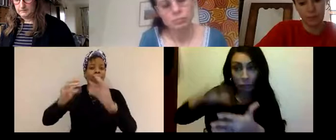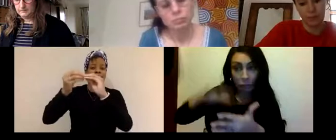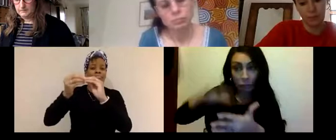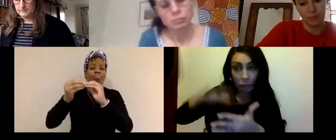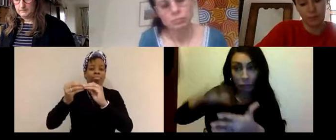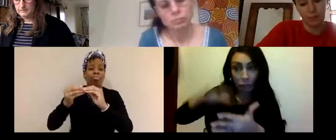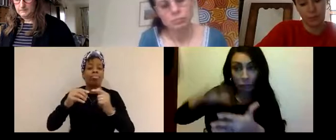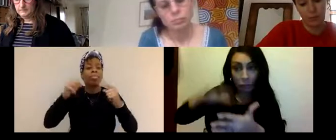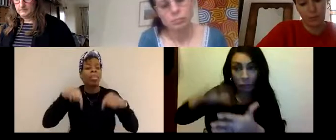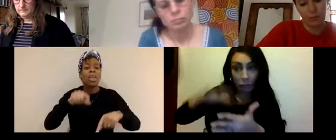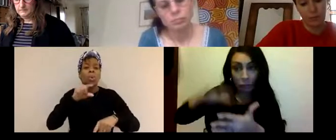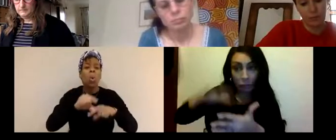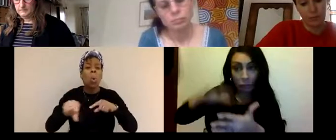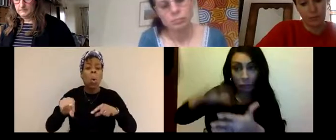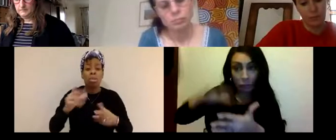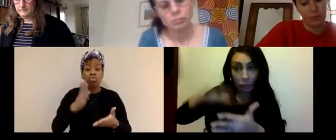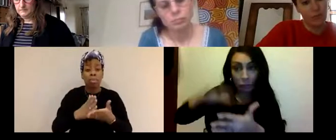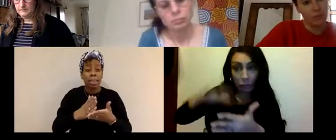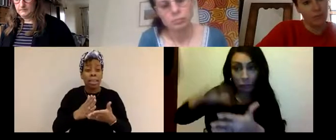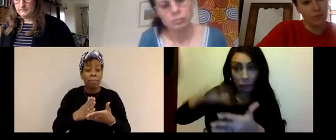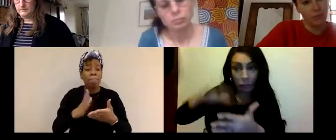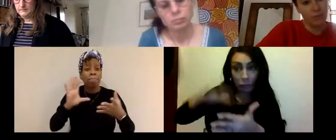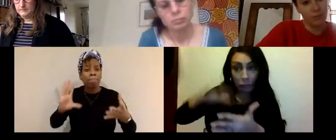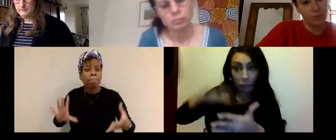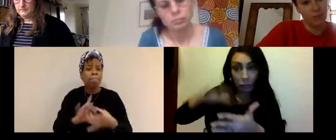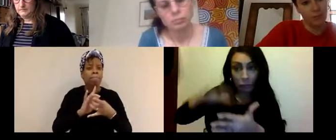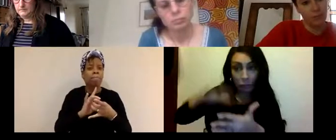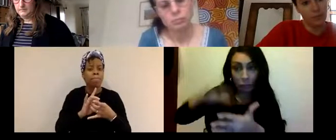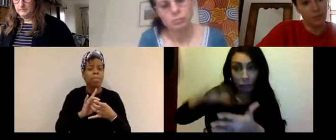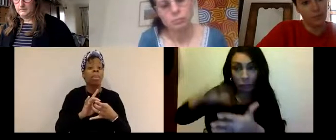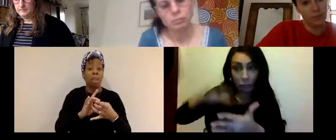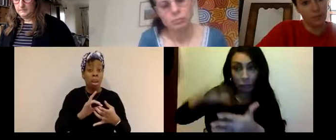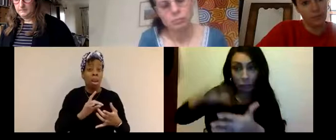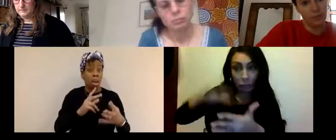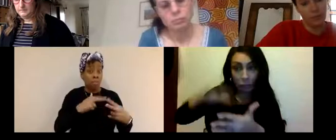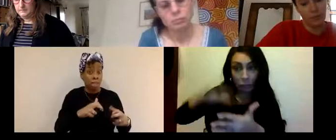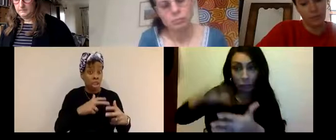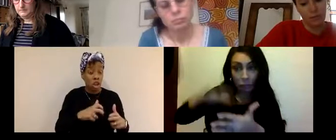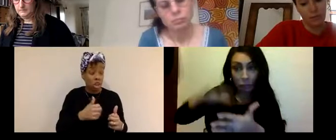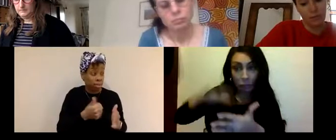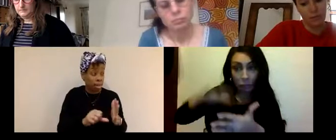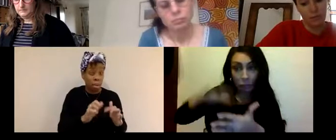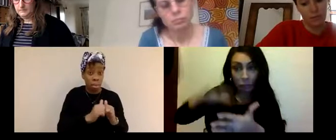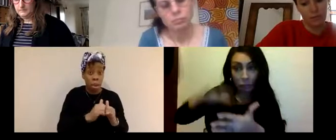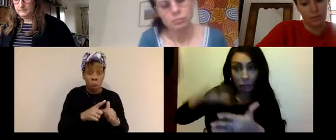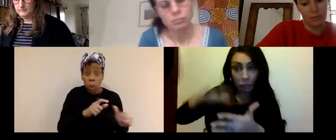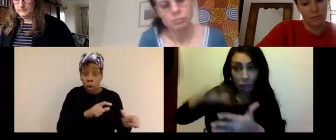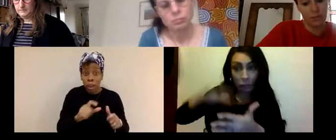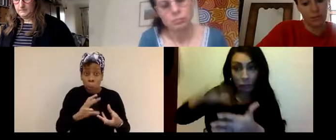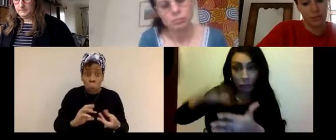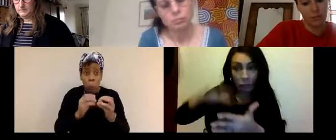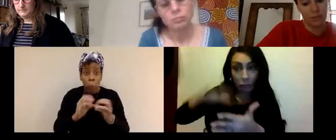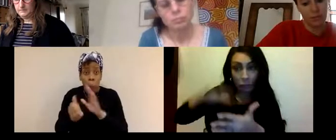the research and the connection with the curatorial team will be done within March, but you could continue to make work if you wanted to